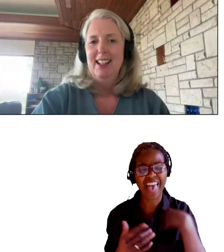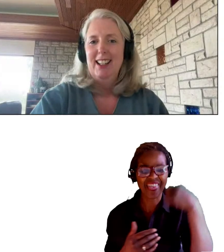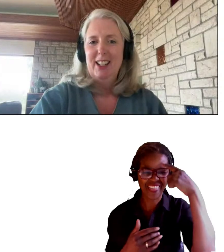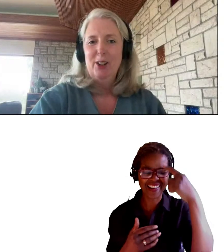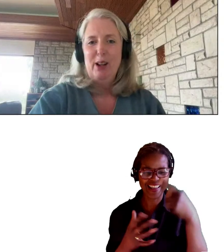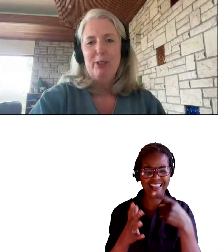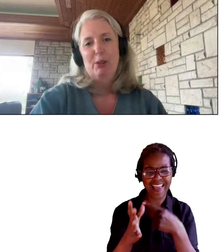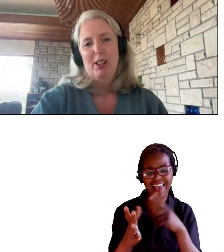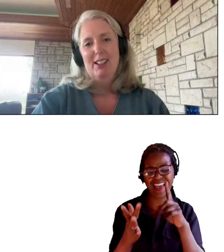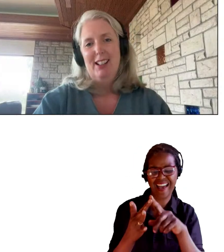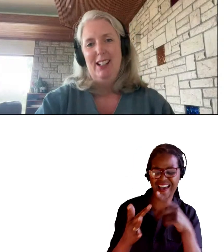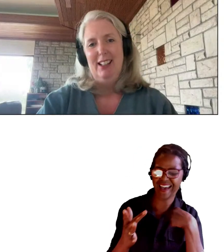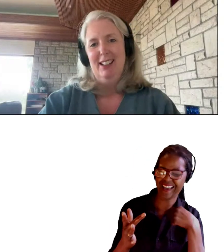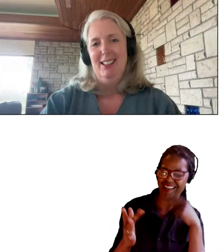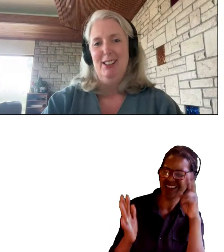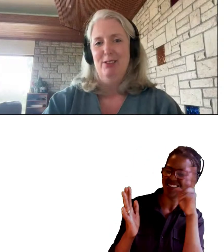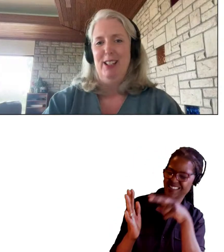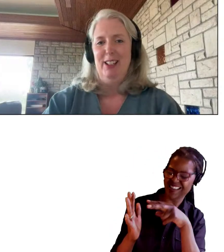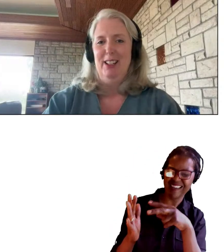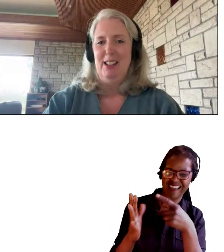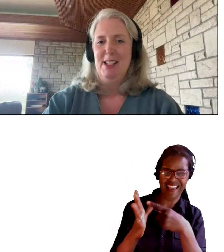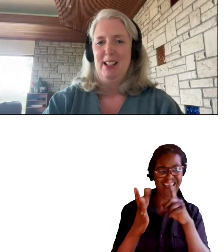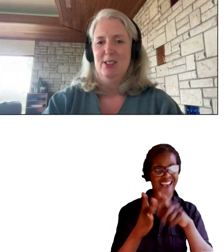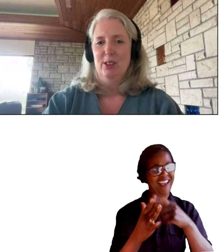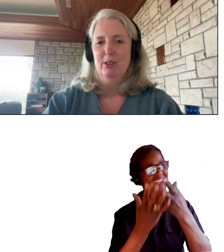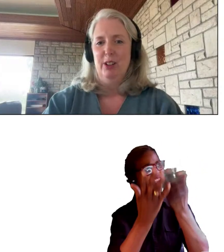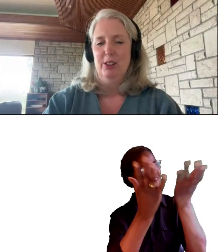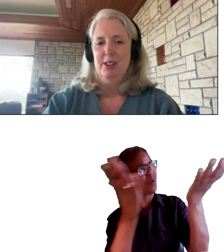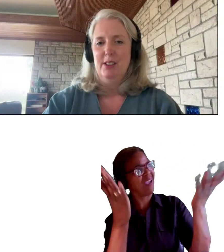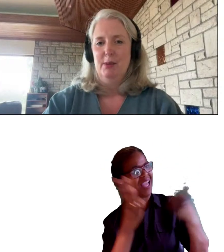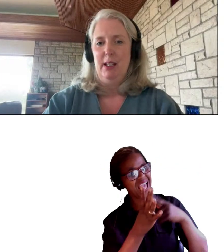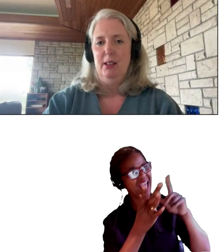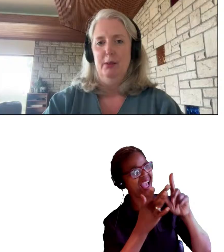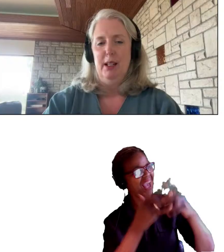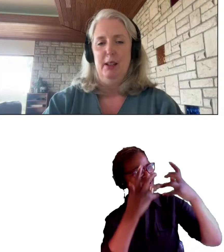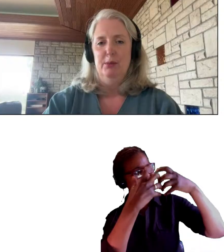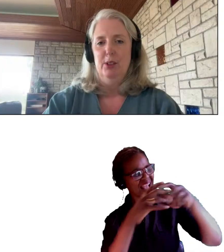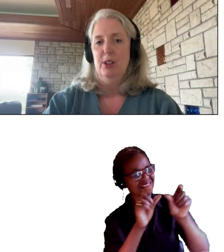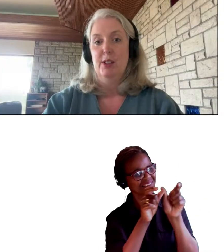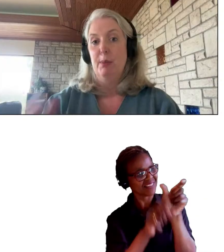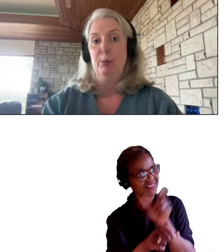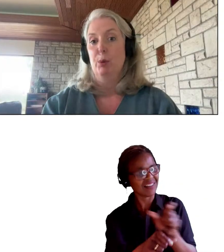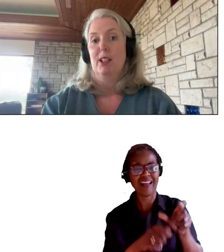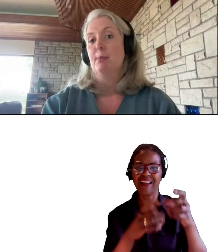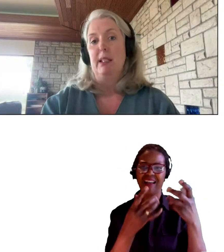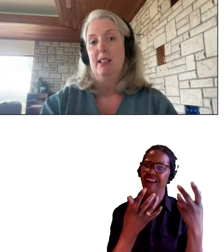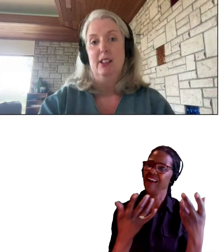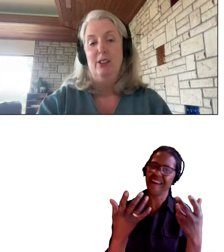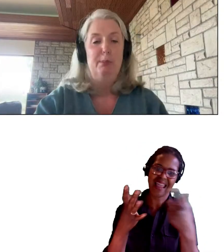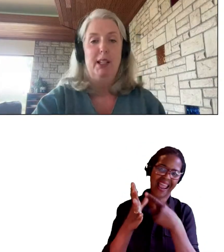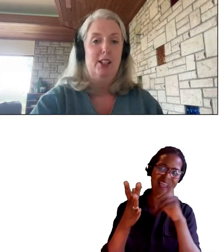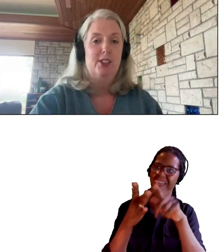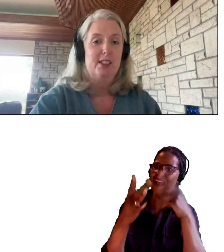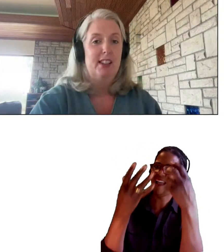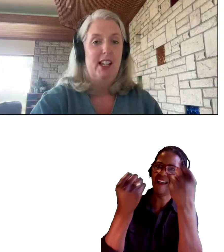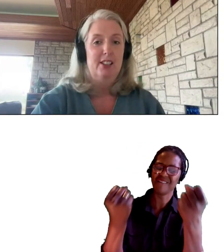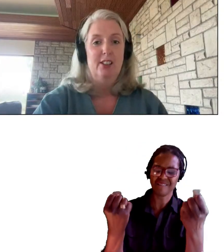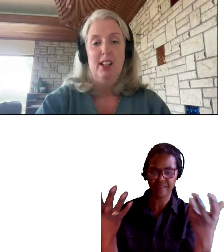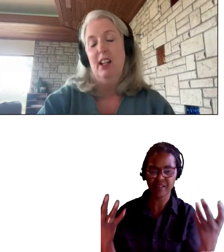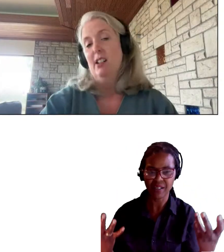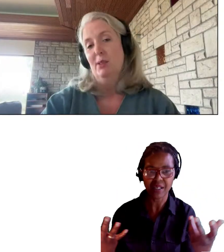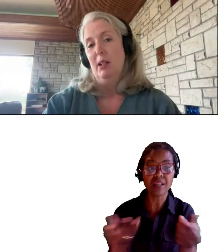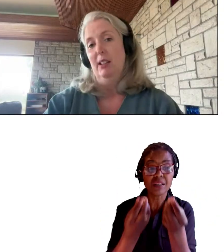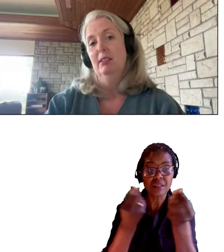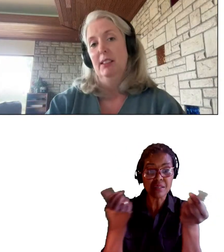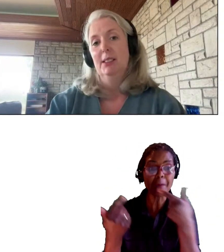and, you know, everywhere in text all around us as well, too. And some people were explicit in their applications that they had